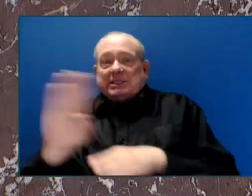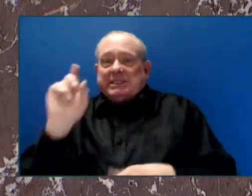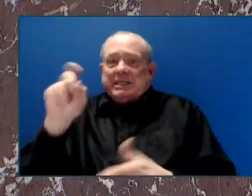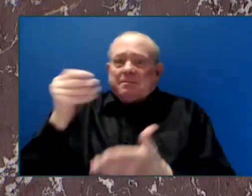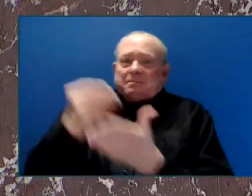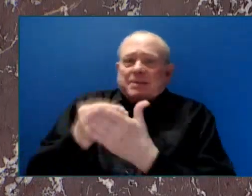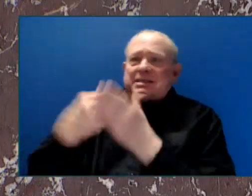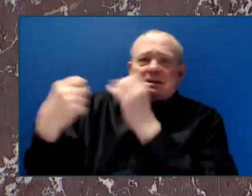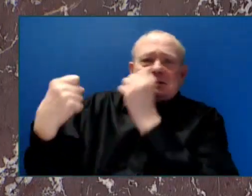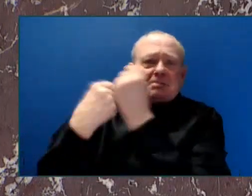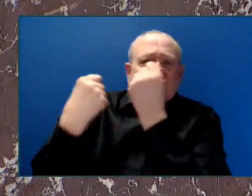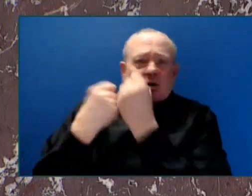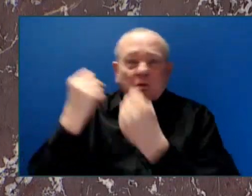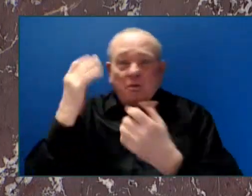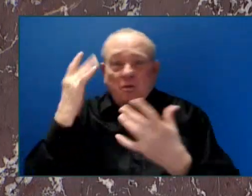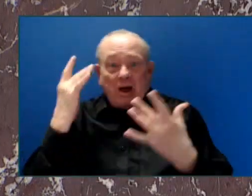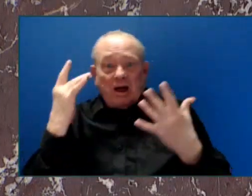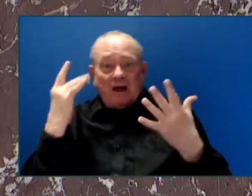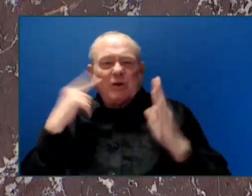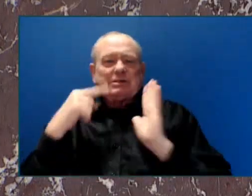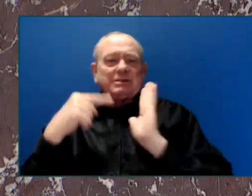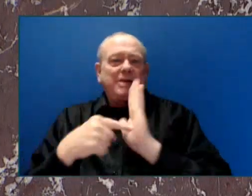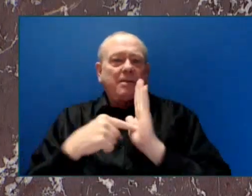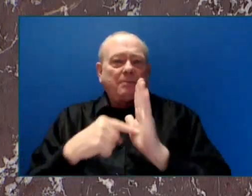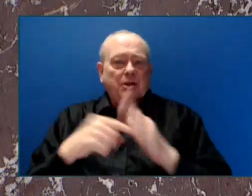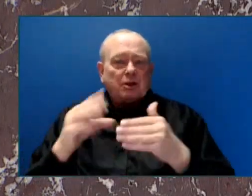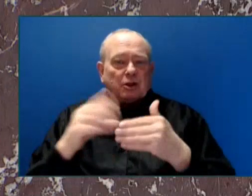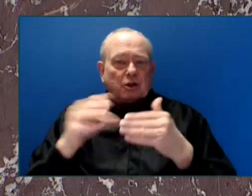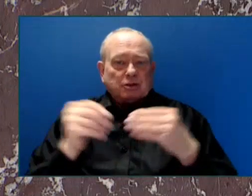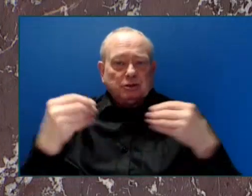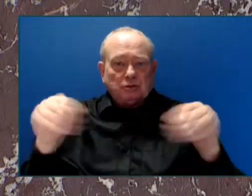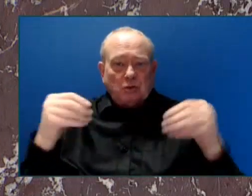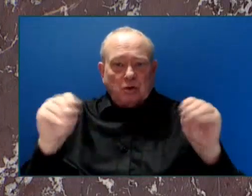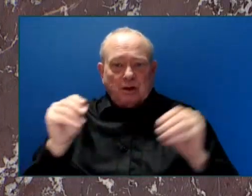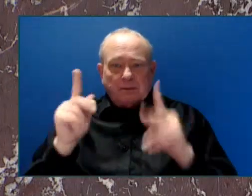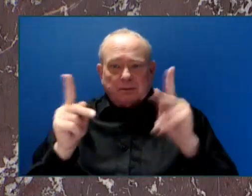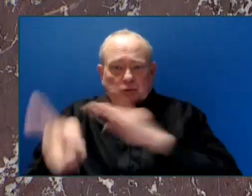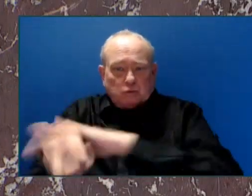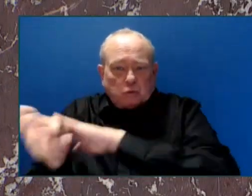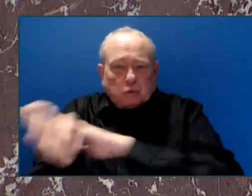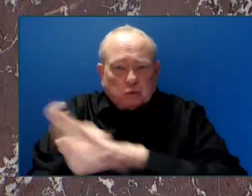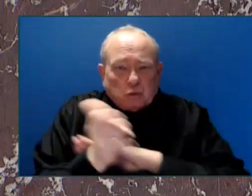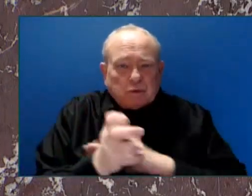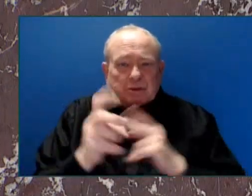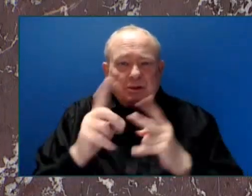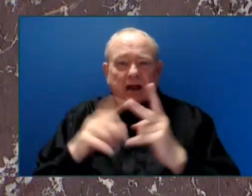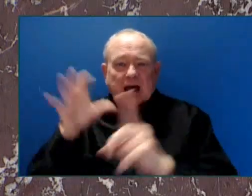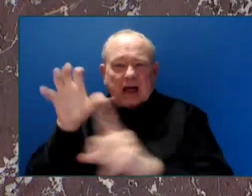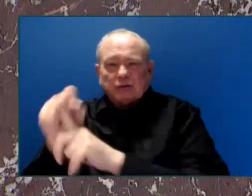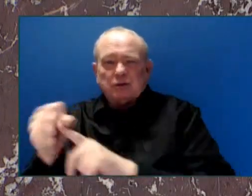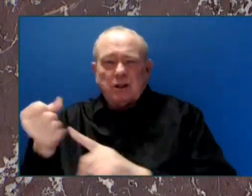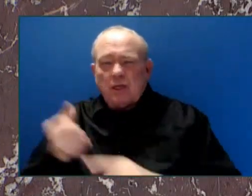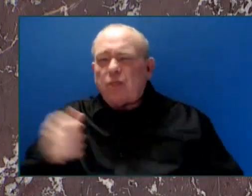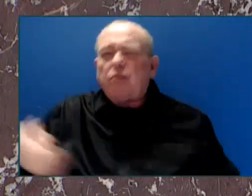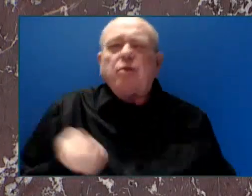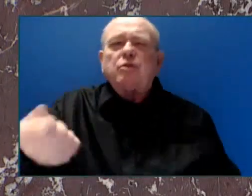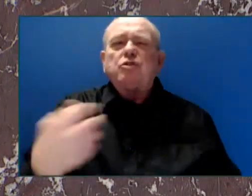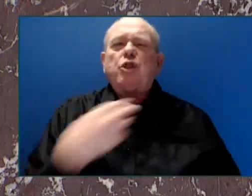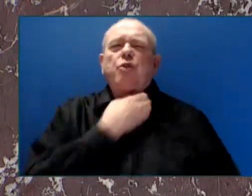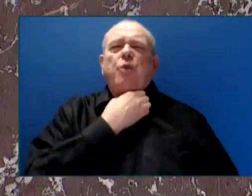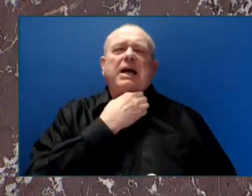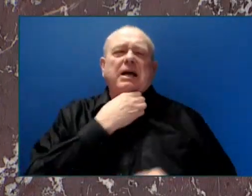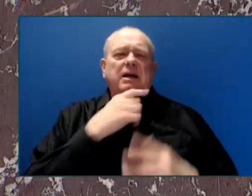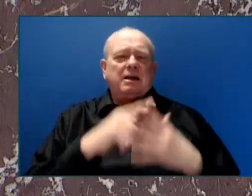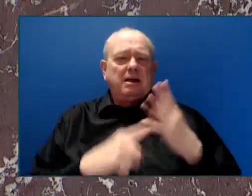theft, threats, and fear of attacks with weapons. Local business owner Paul Esposito says the level of violence is getting worse and